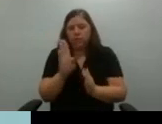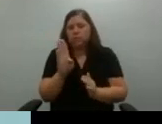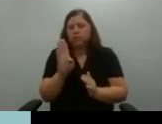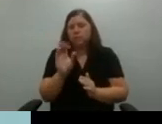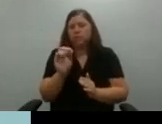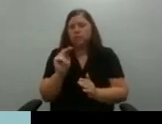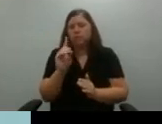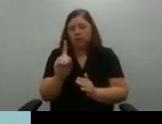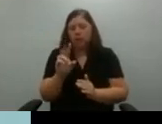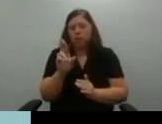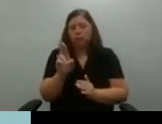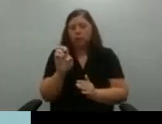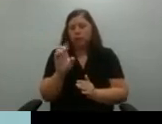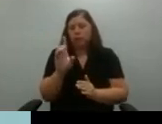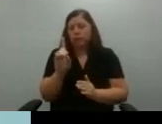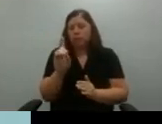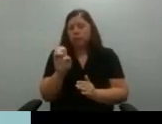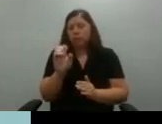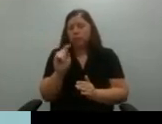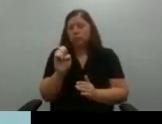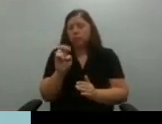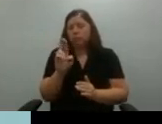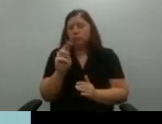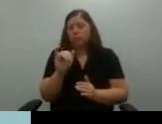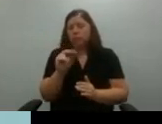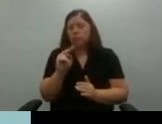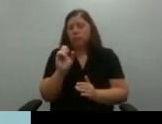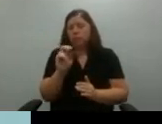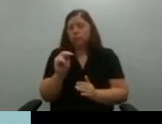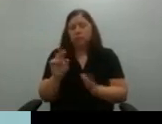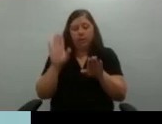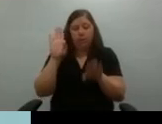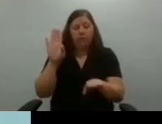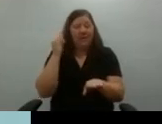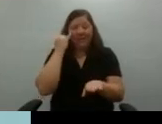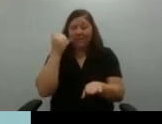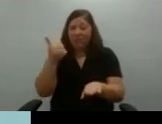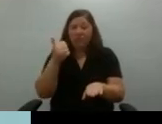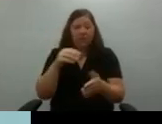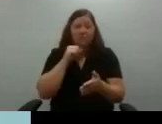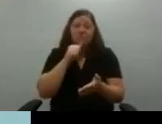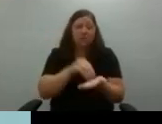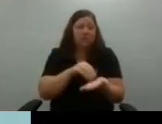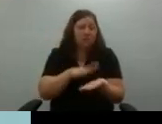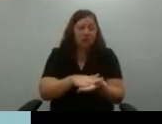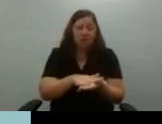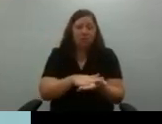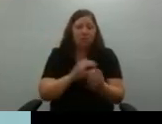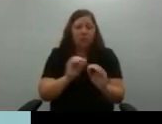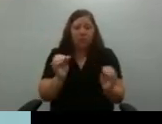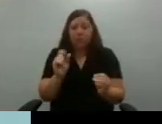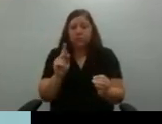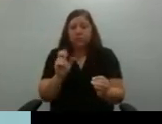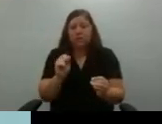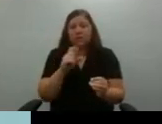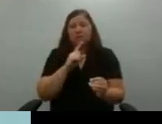as soon as possible. Also, if you don't have lawful immigration status, remember that it is risky to go and visit